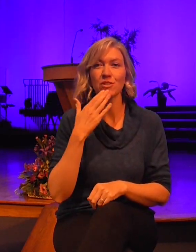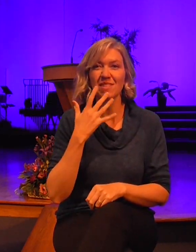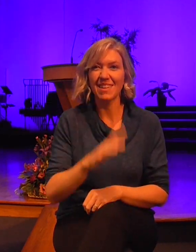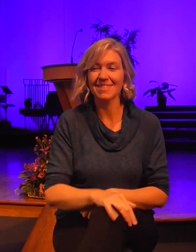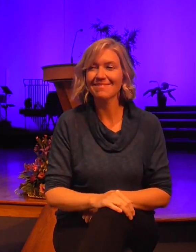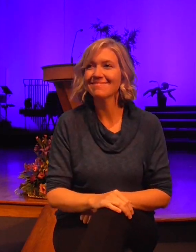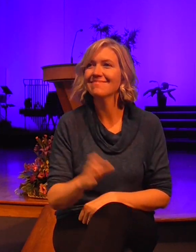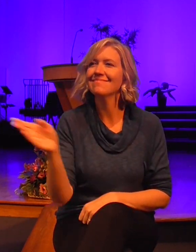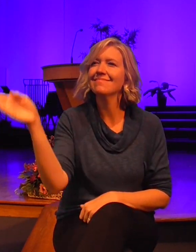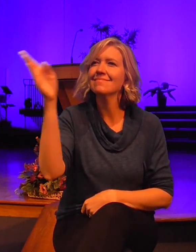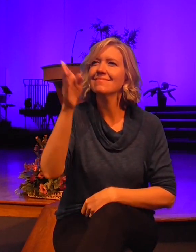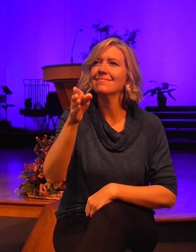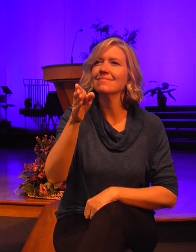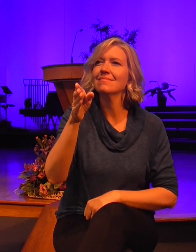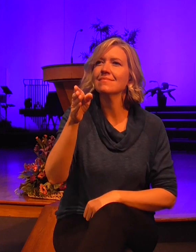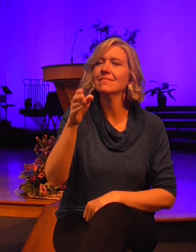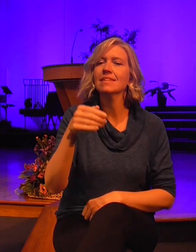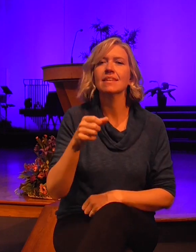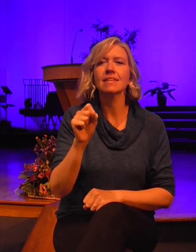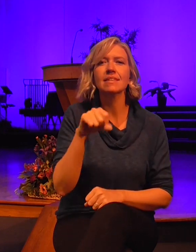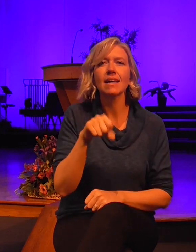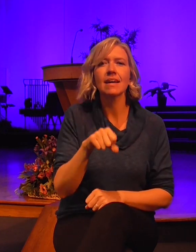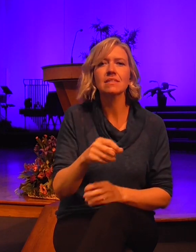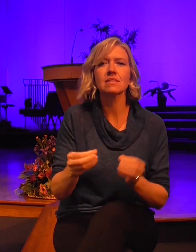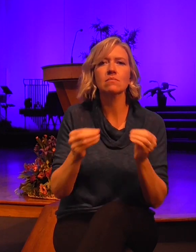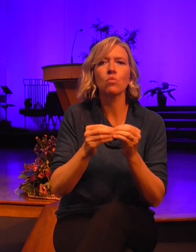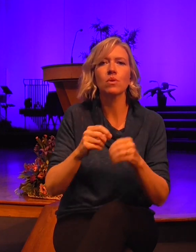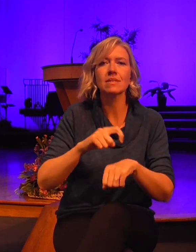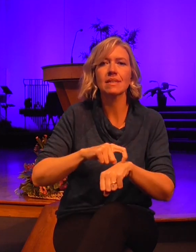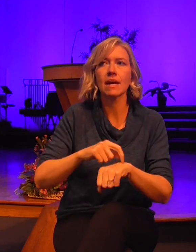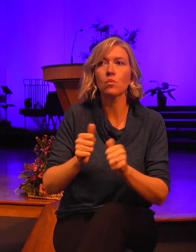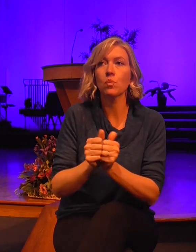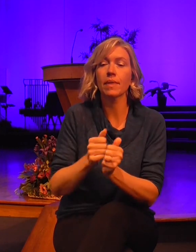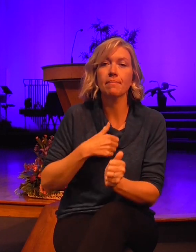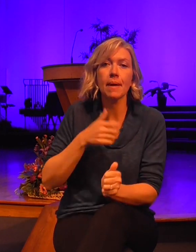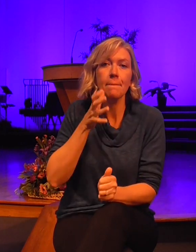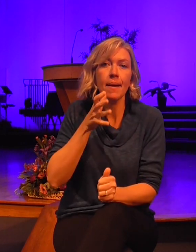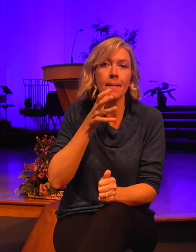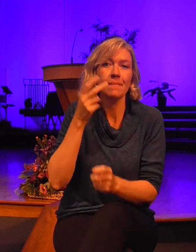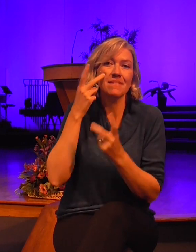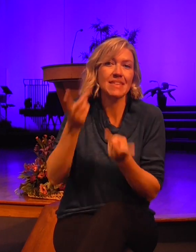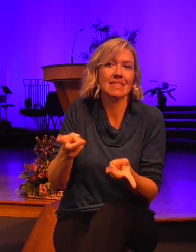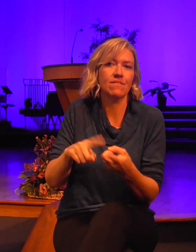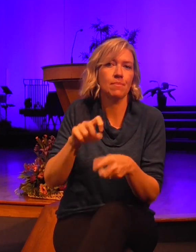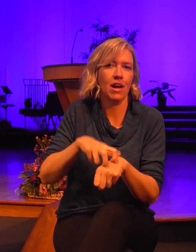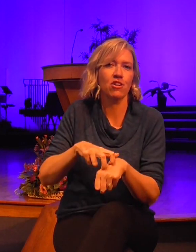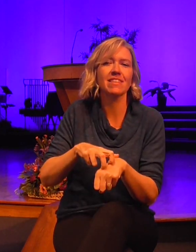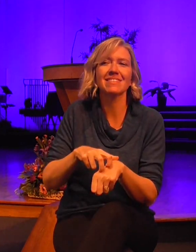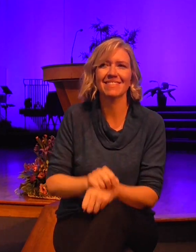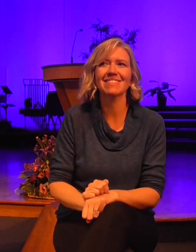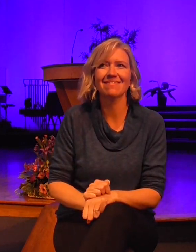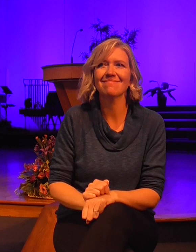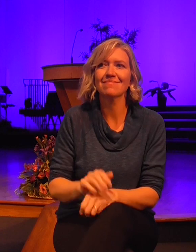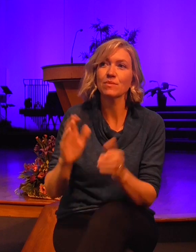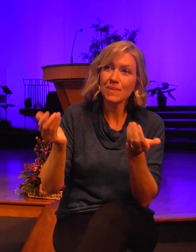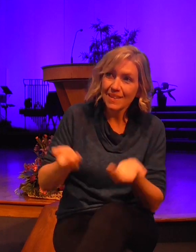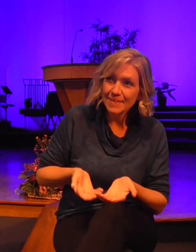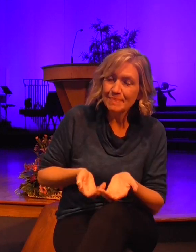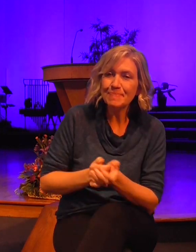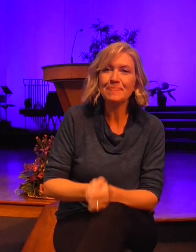sir. Say yes to spend more time with my mom who's in from Ireland. Beautiful. Wonderful, Ira. Welcome.